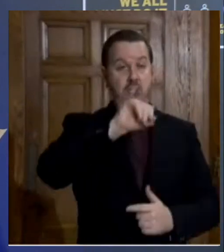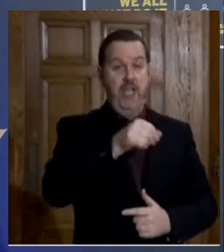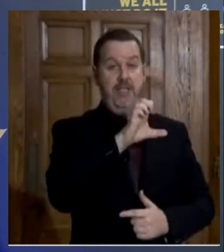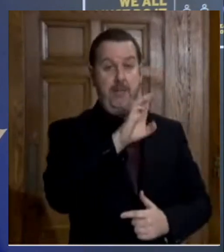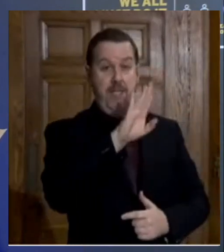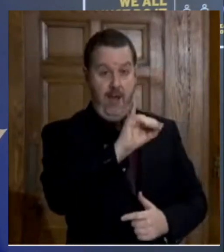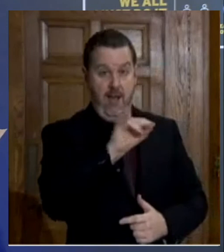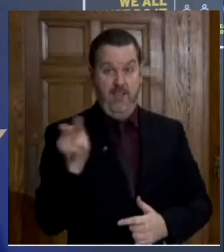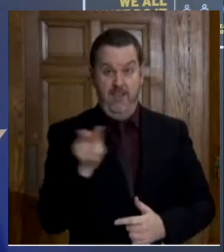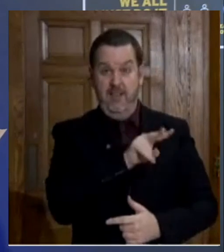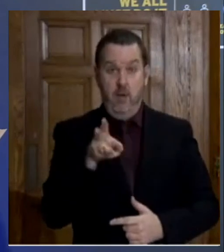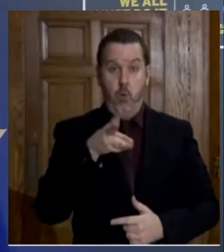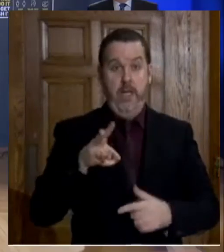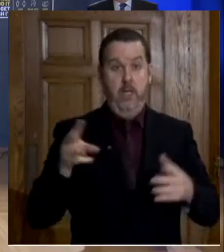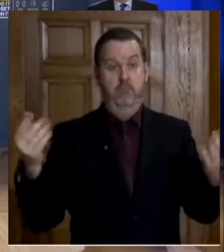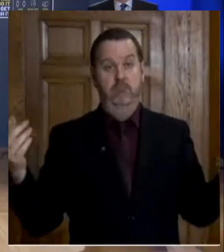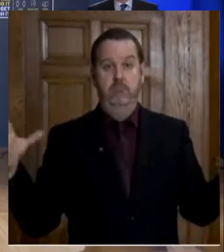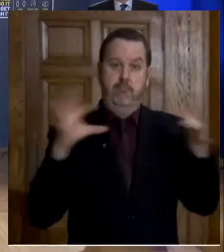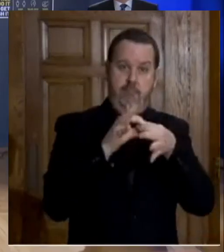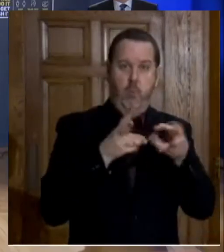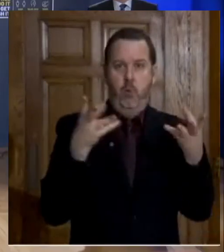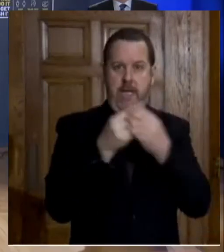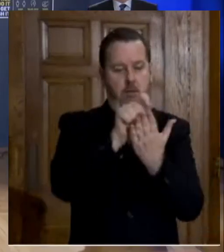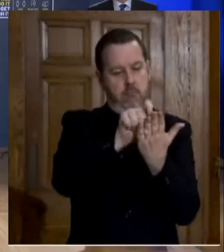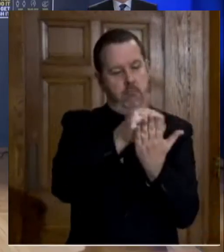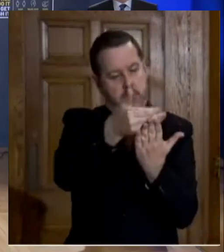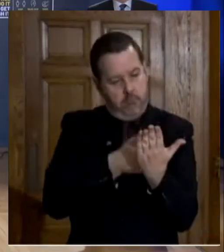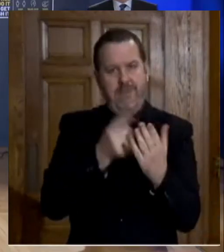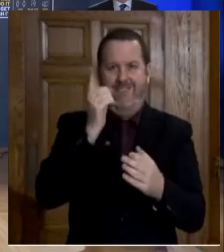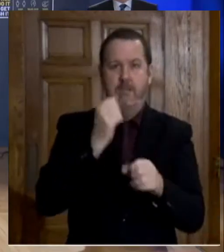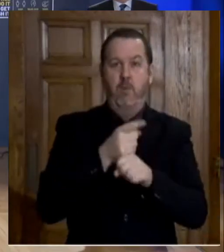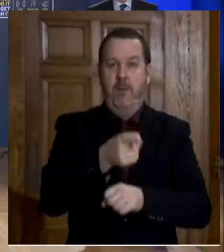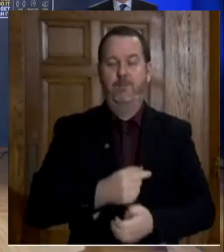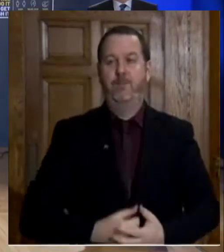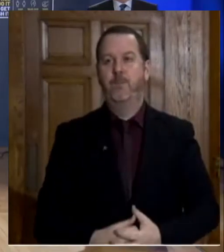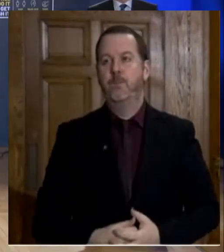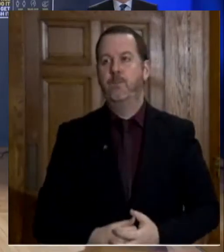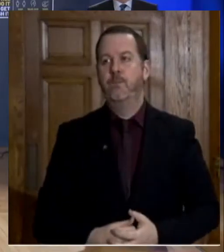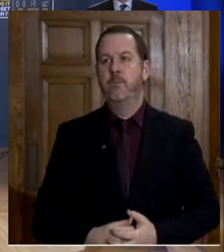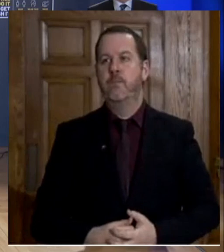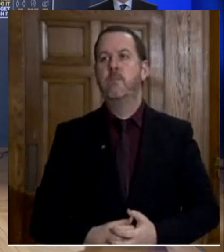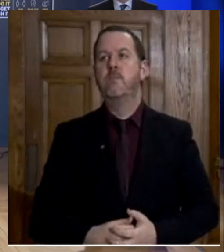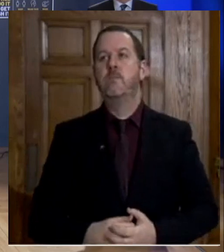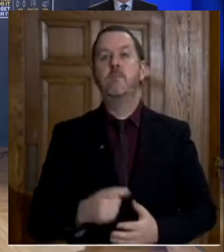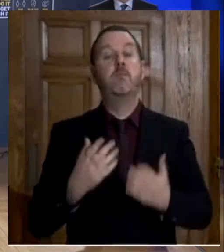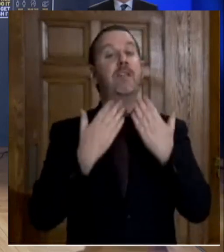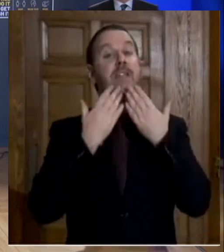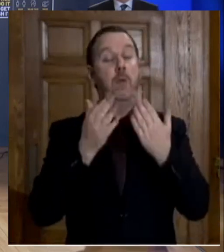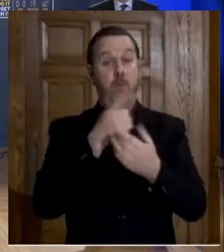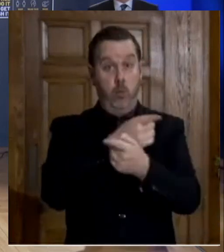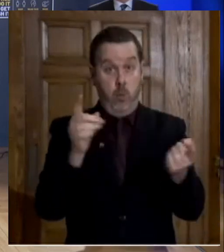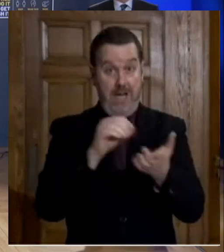new vaccines, but I'll let the Chief Medical Officer pick up on the specifics. Yes, thank you, Minister. Just to reassure individuals who are